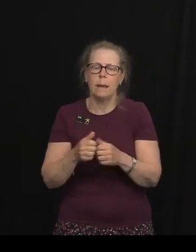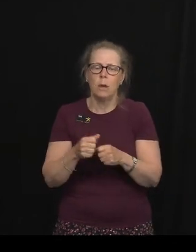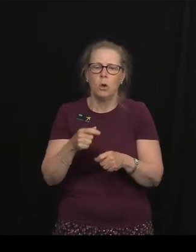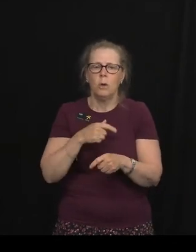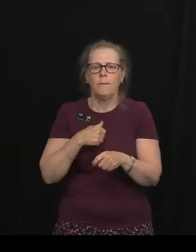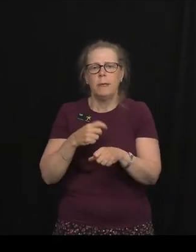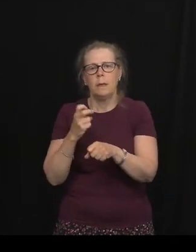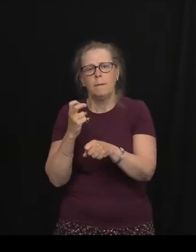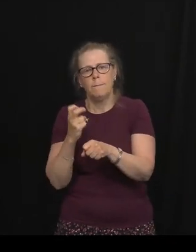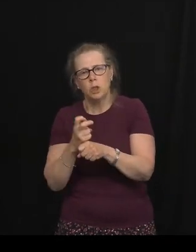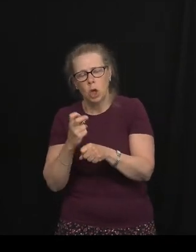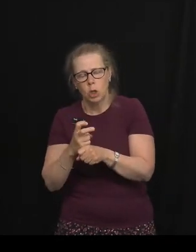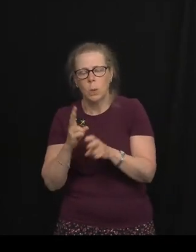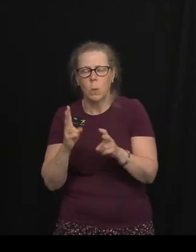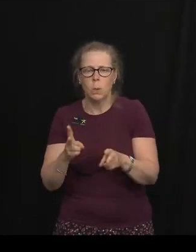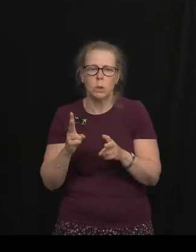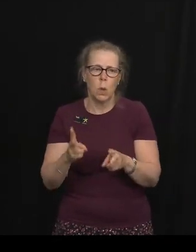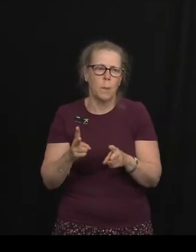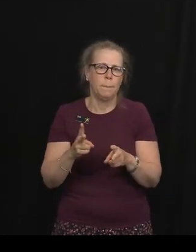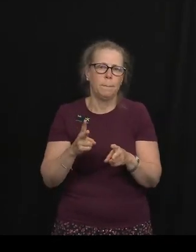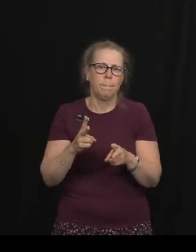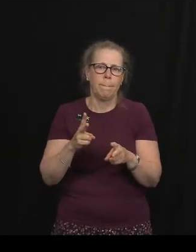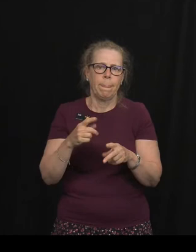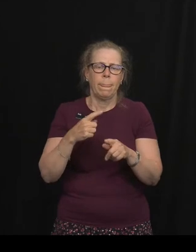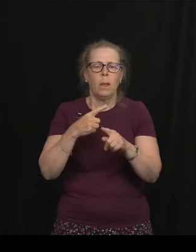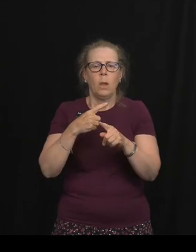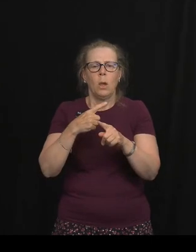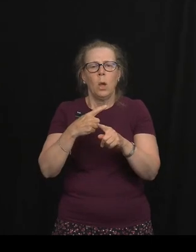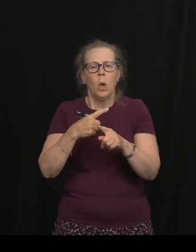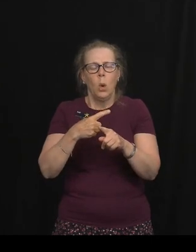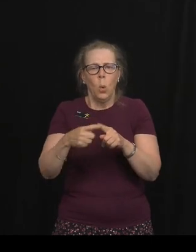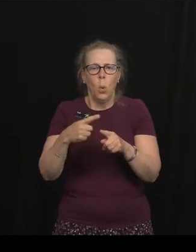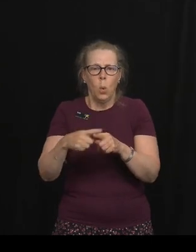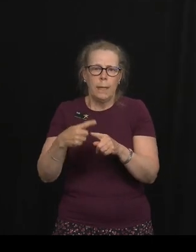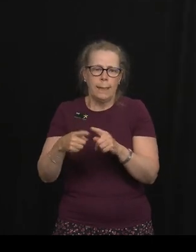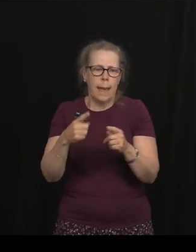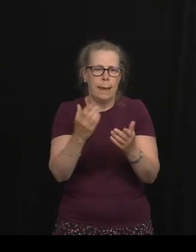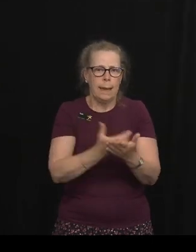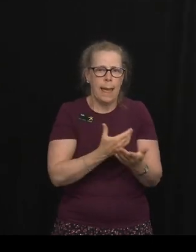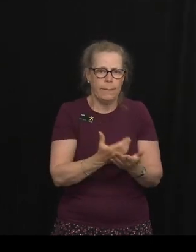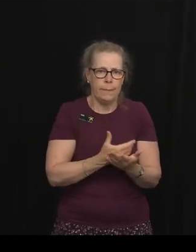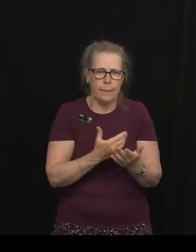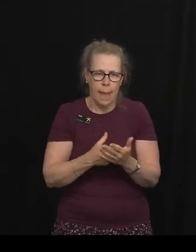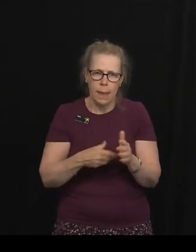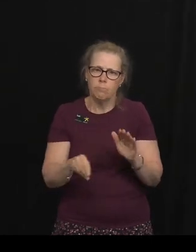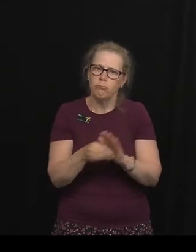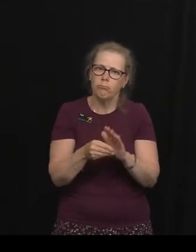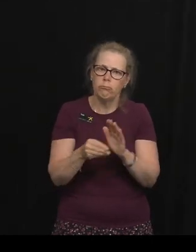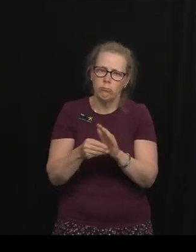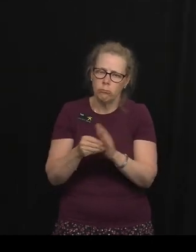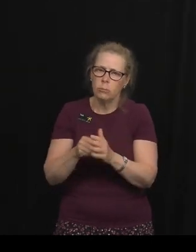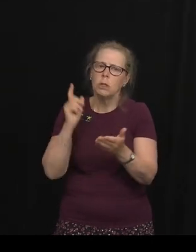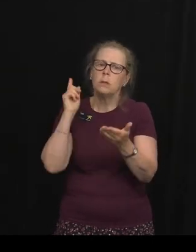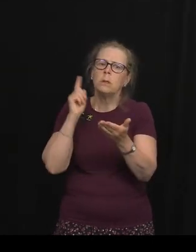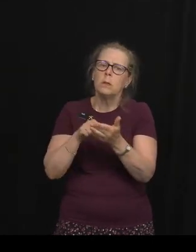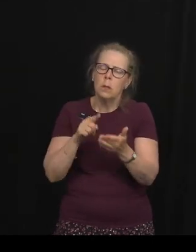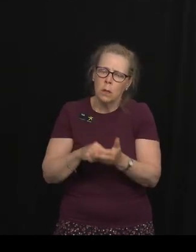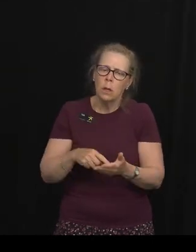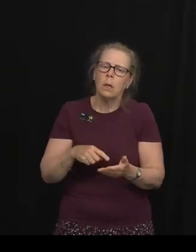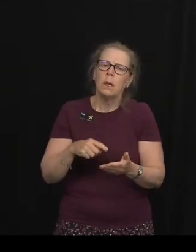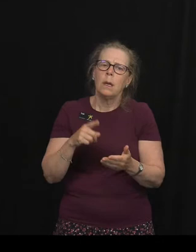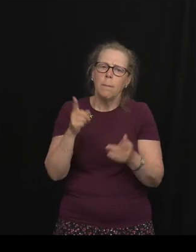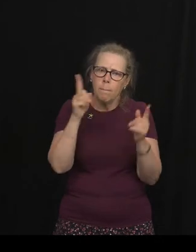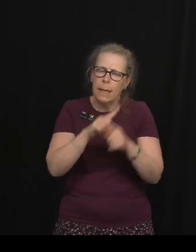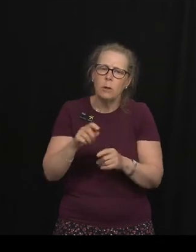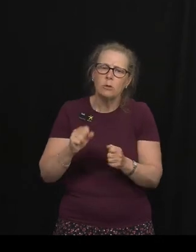cash transfer programs in different countries to avoid people to having being forced